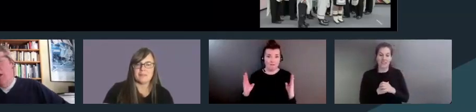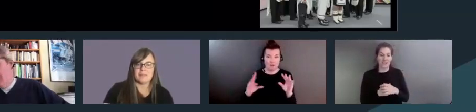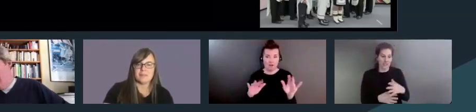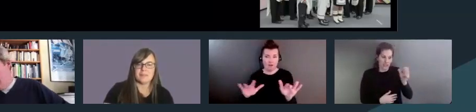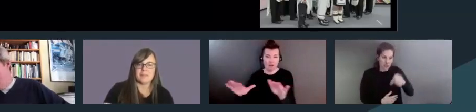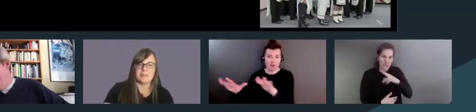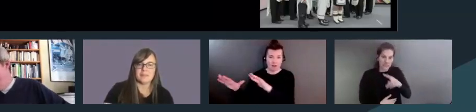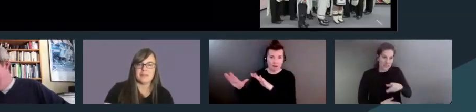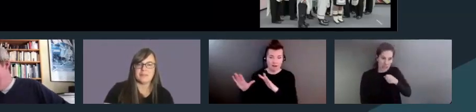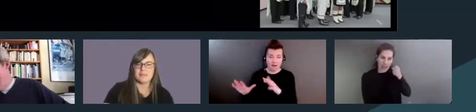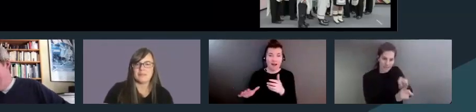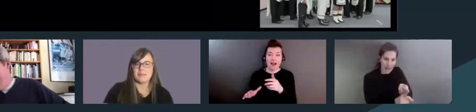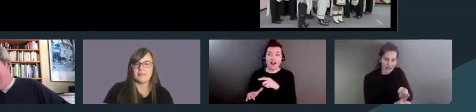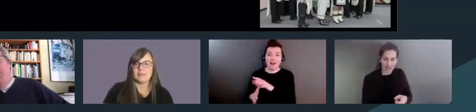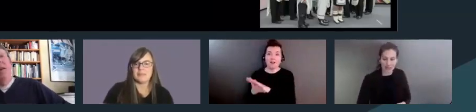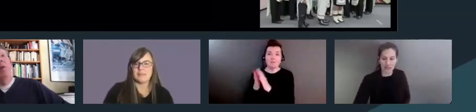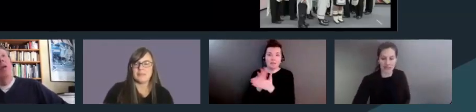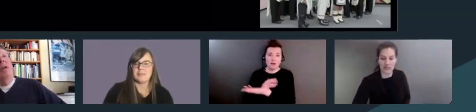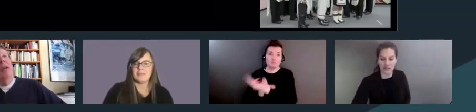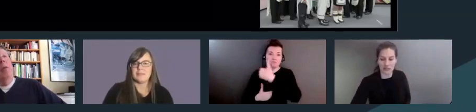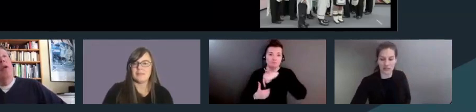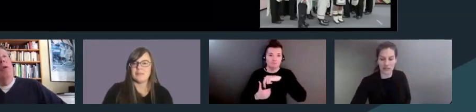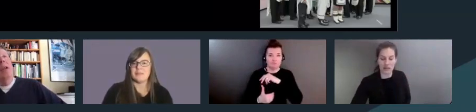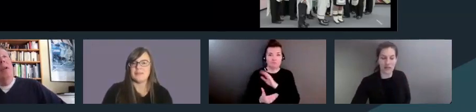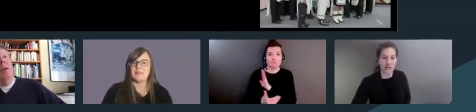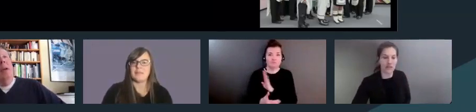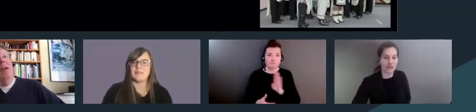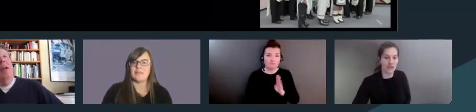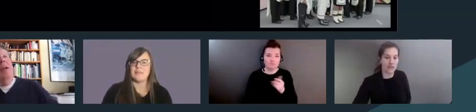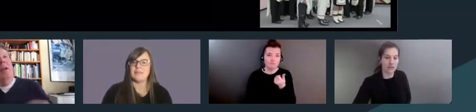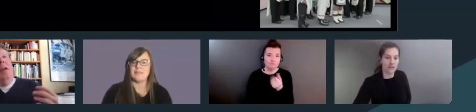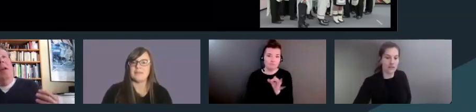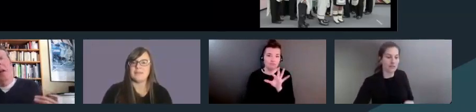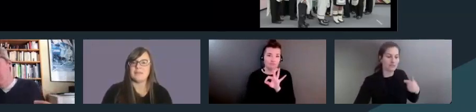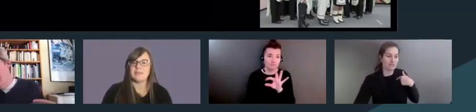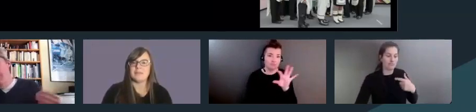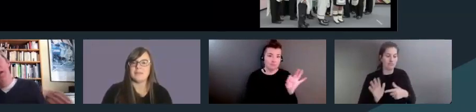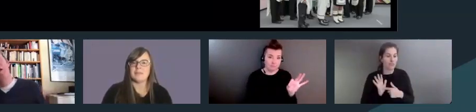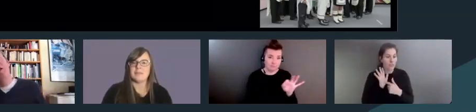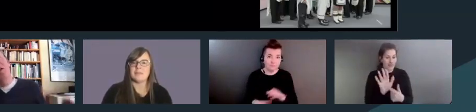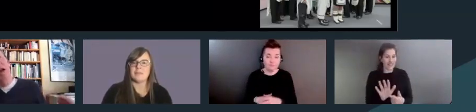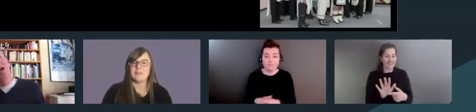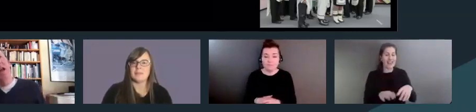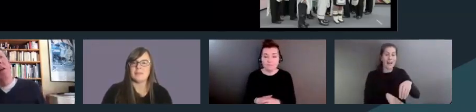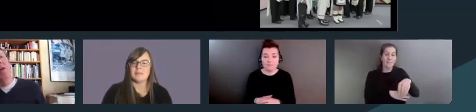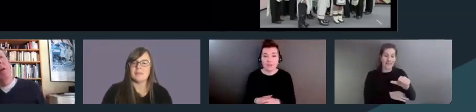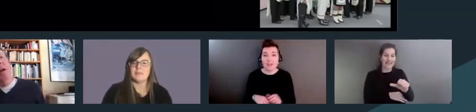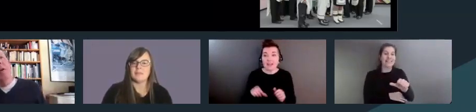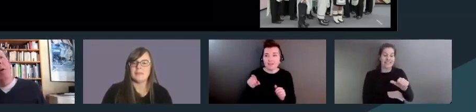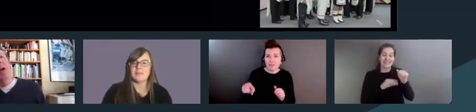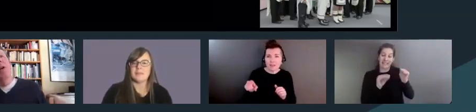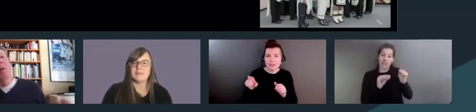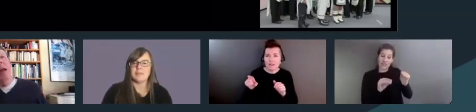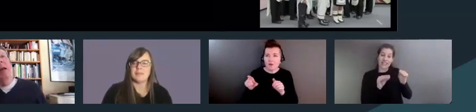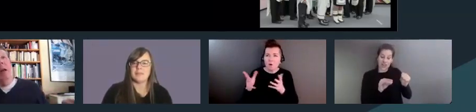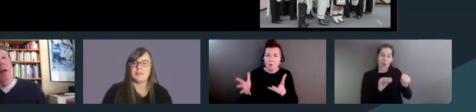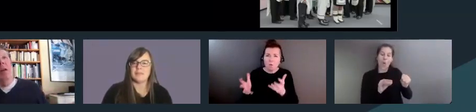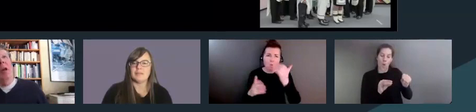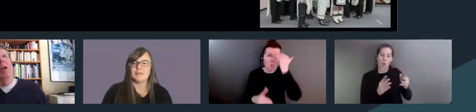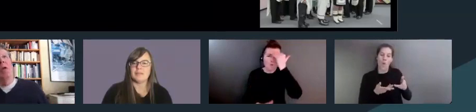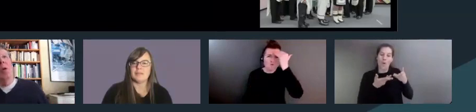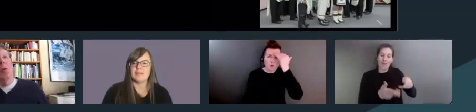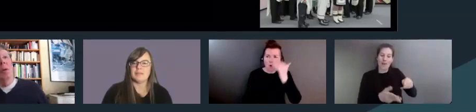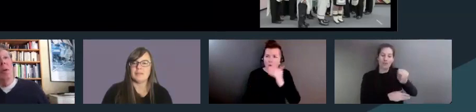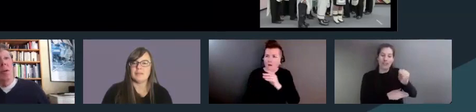in 1999. They were to determine the needs of the educators in the territory to make